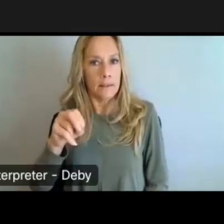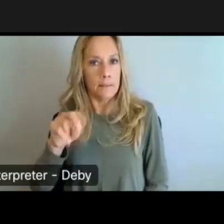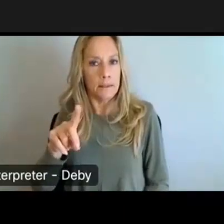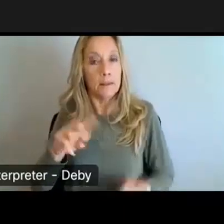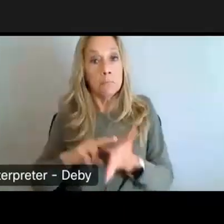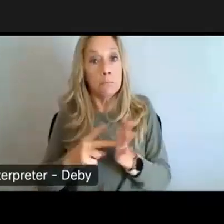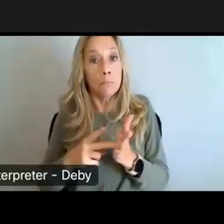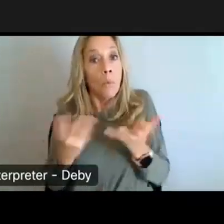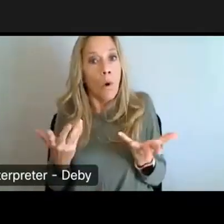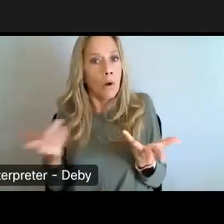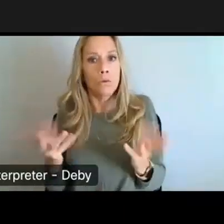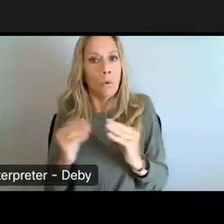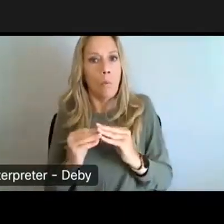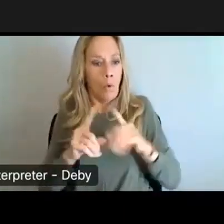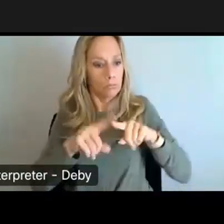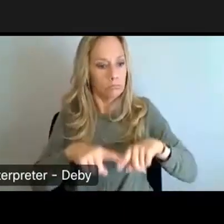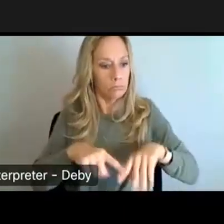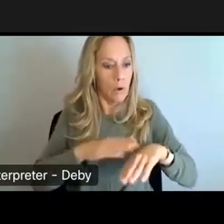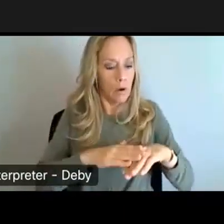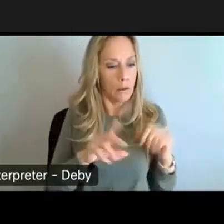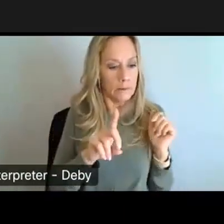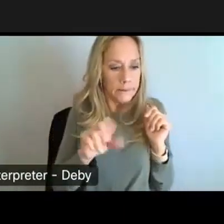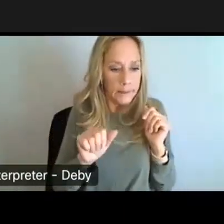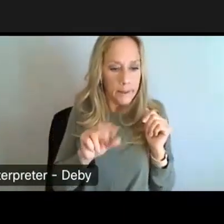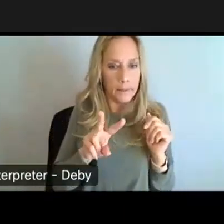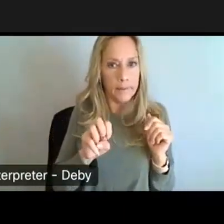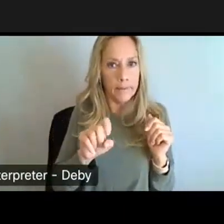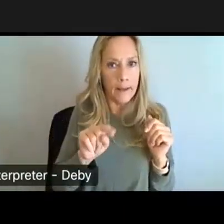veteran for their self care.